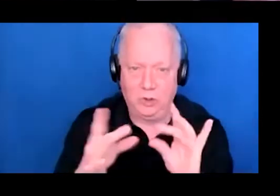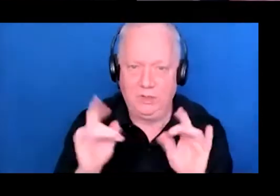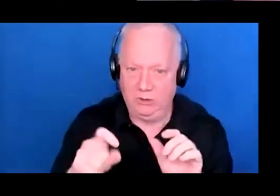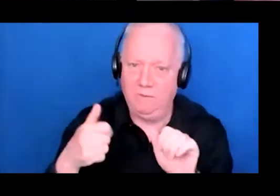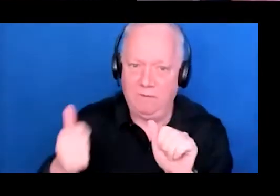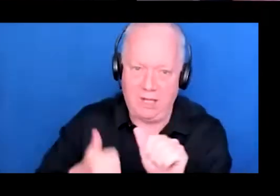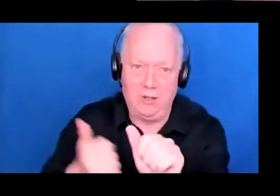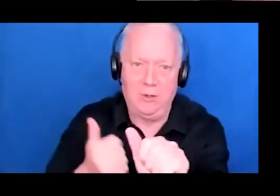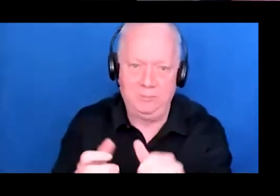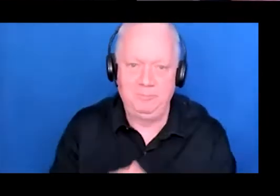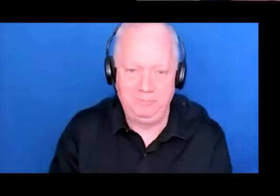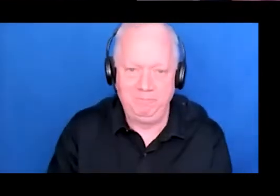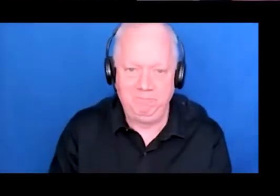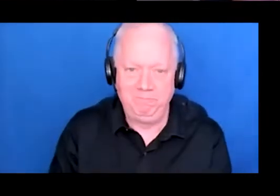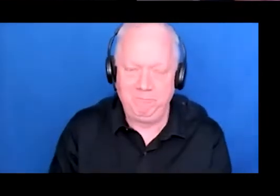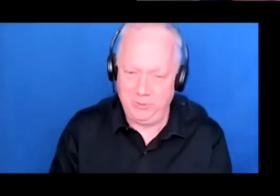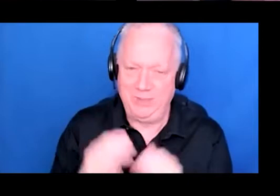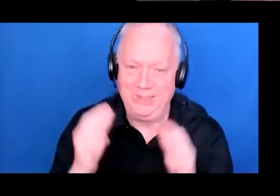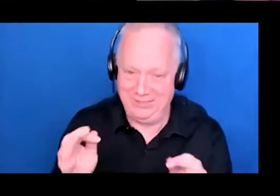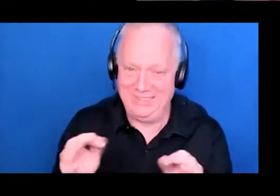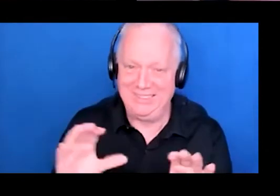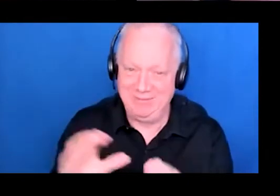follow. So we definitely did that.